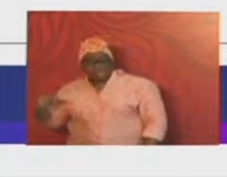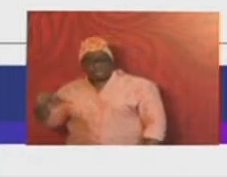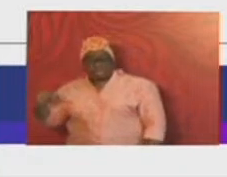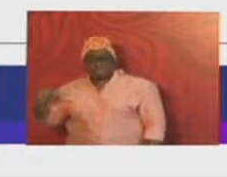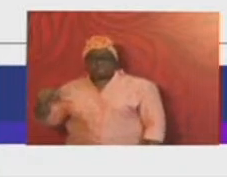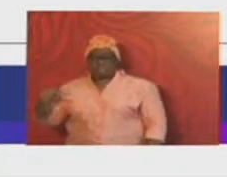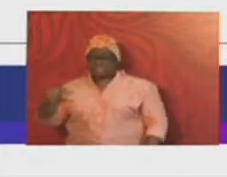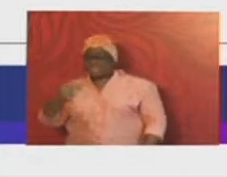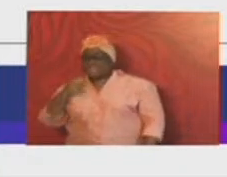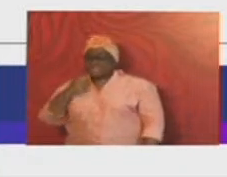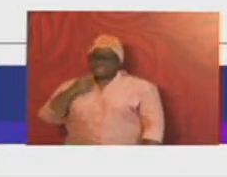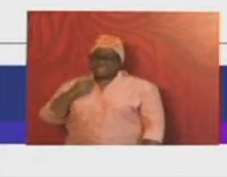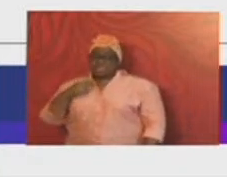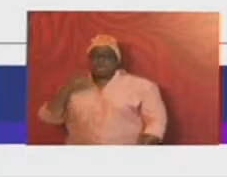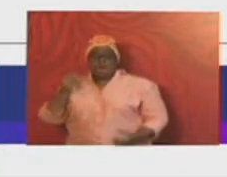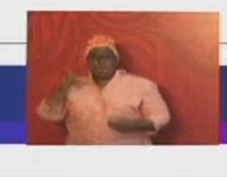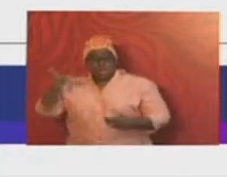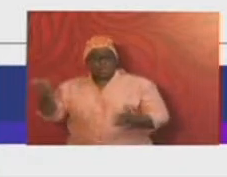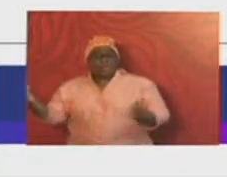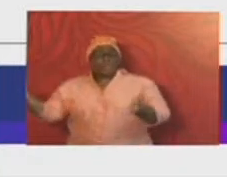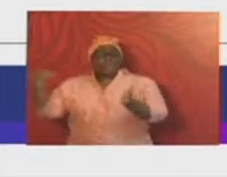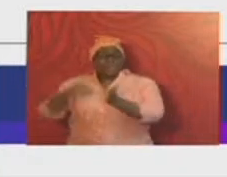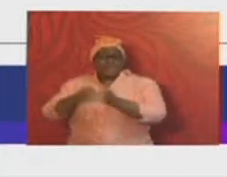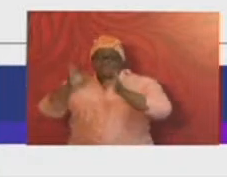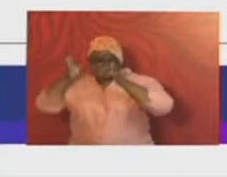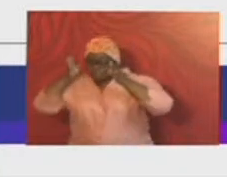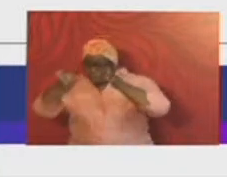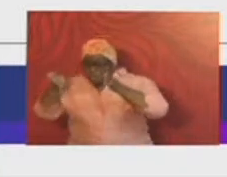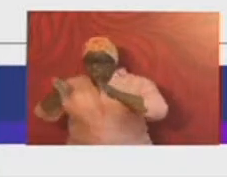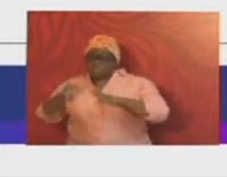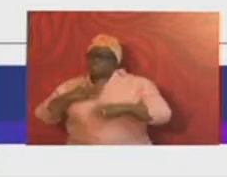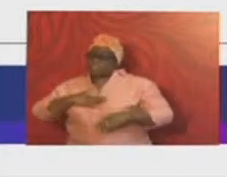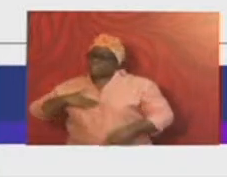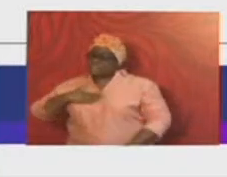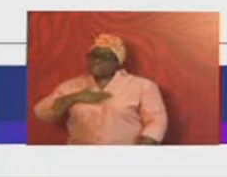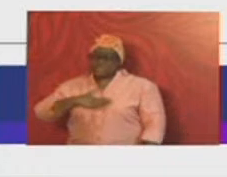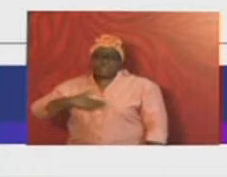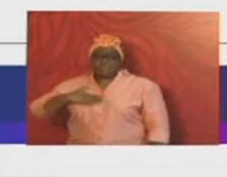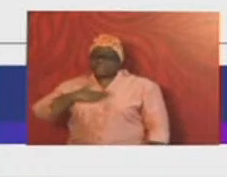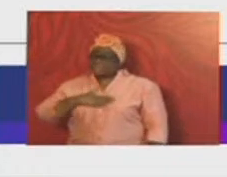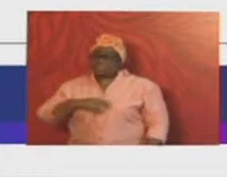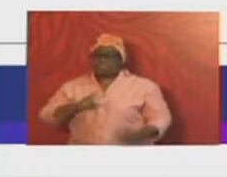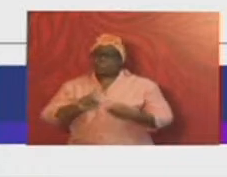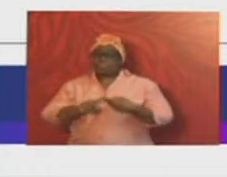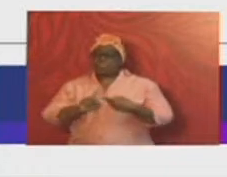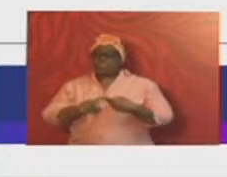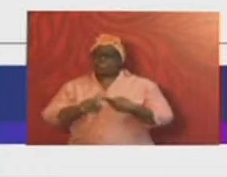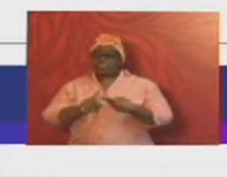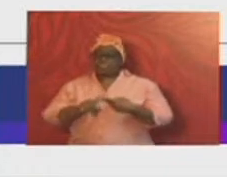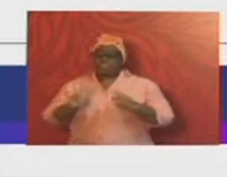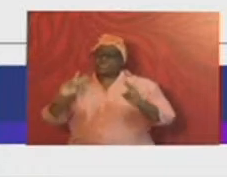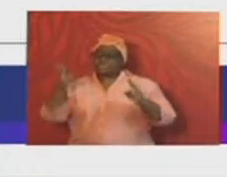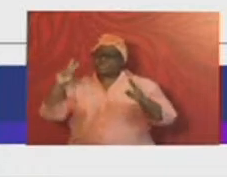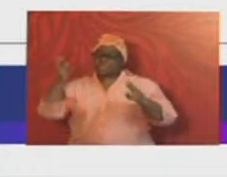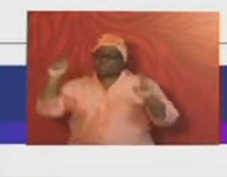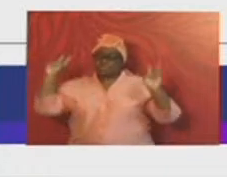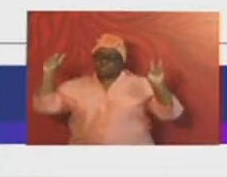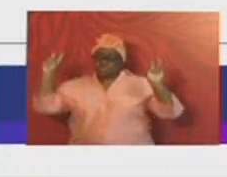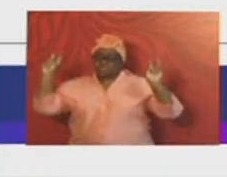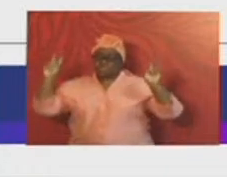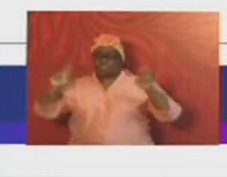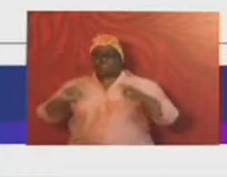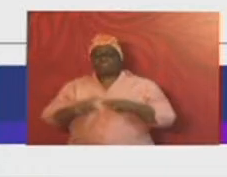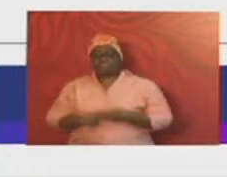it again, even though you have addressed it before. And then my second issue is, I think I'm not sure if